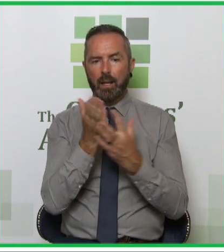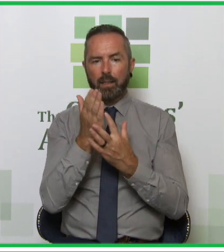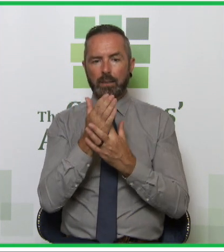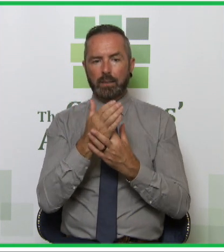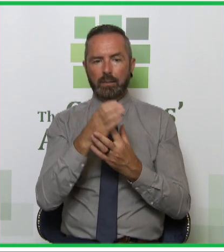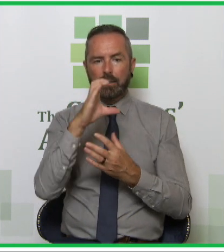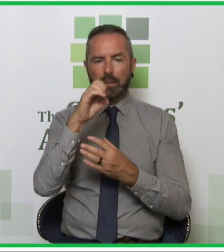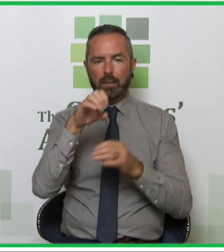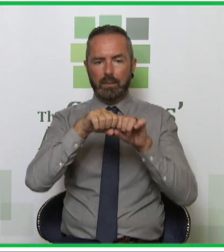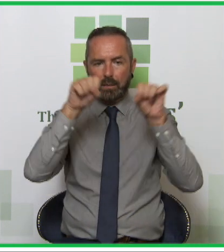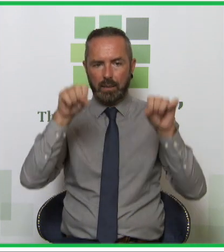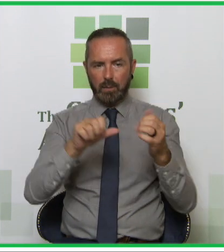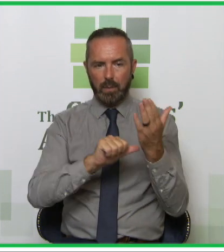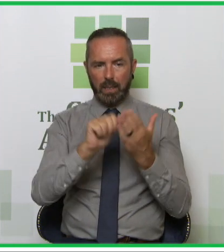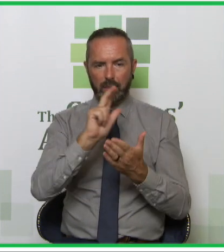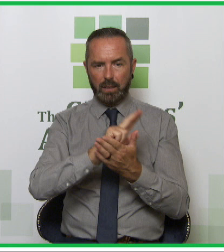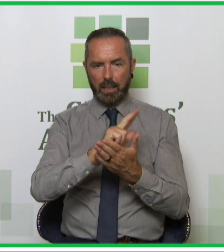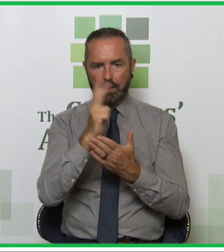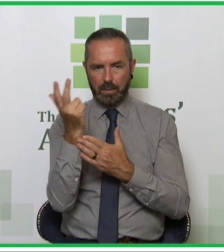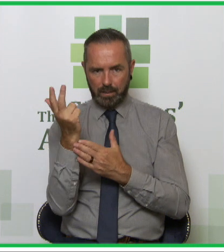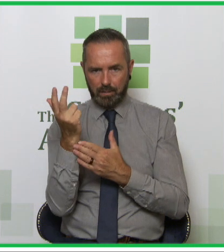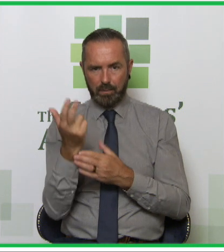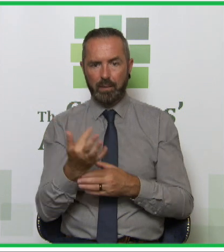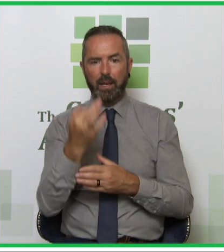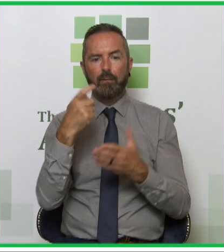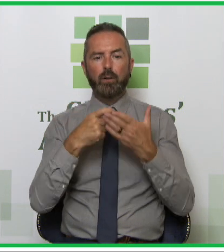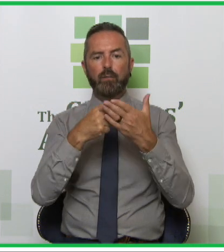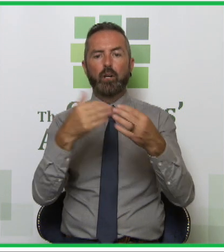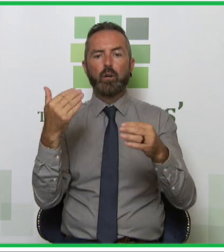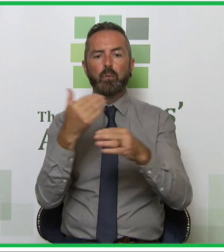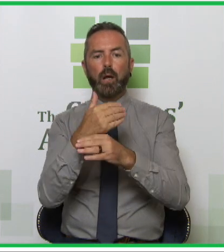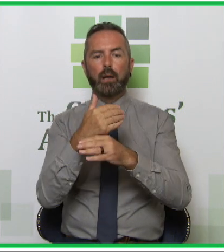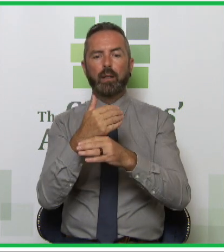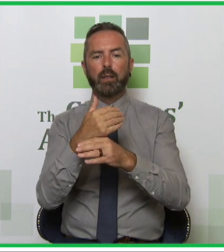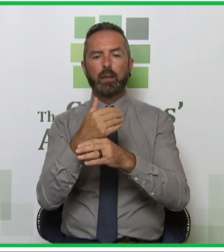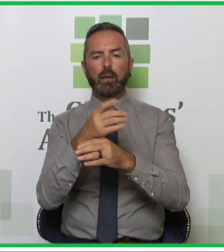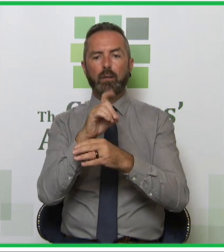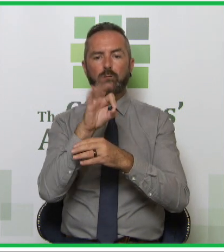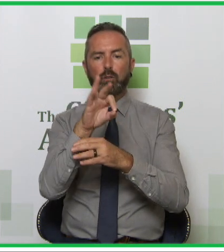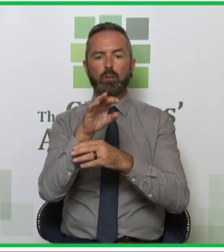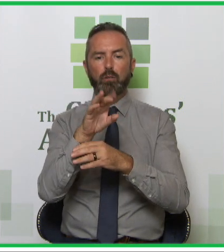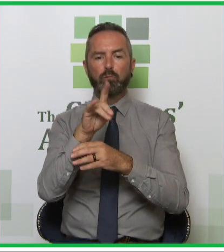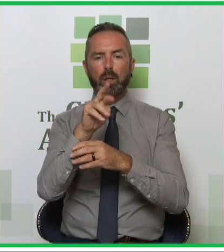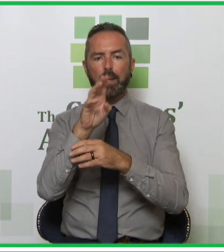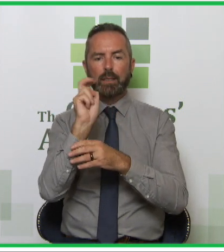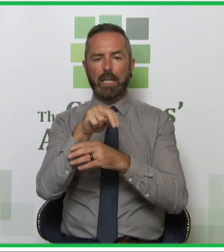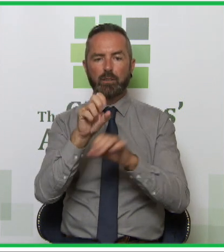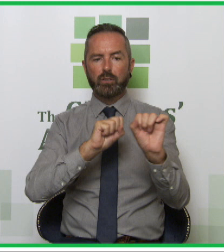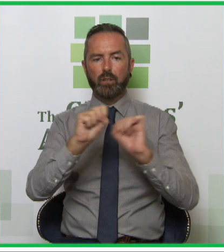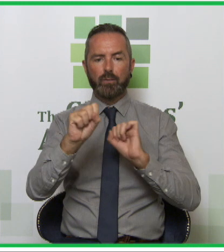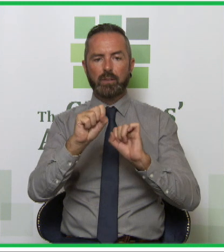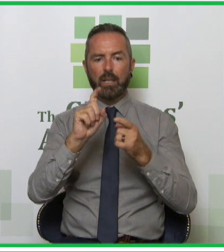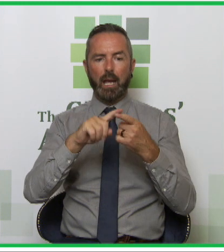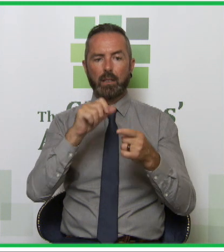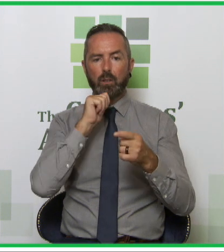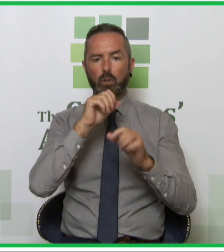at the age of 18 if they're referred by a recognised drug rehabilitation service, and there's no waiting time. They don't have to